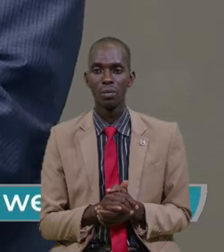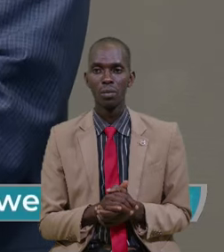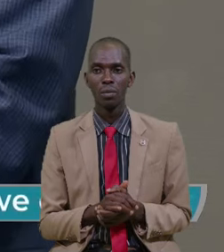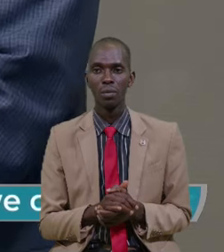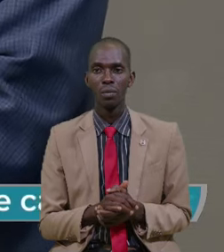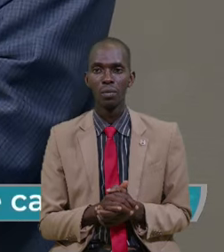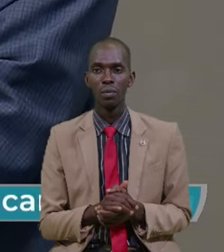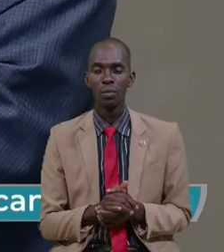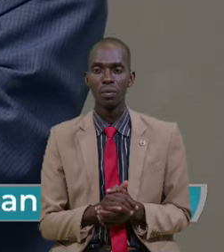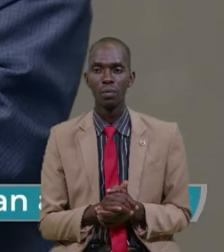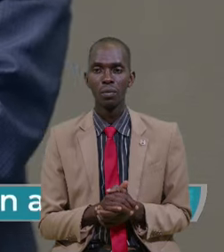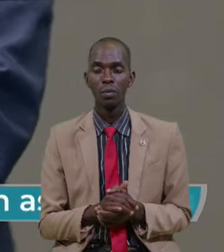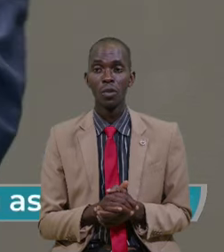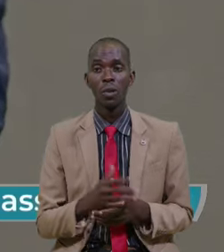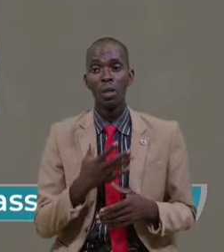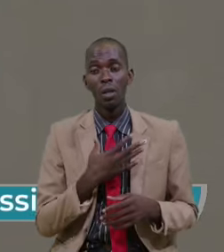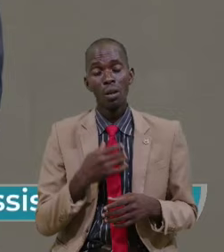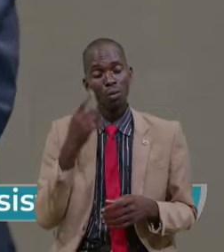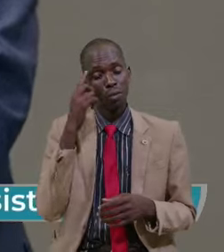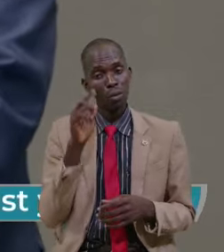And the rest of you seated,